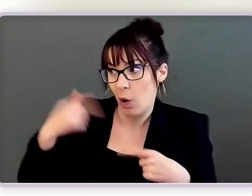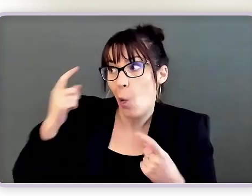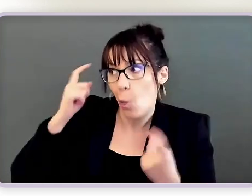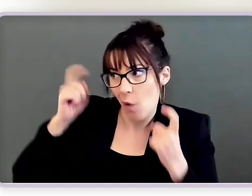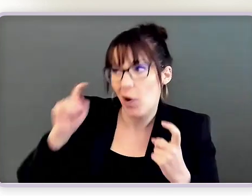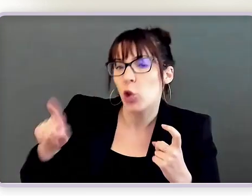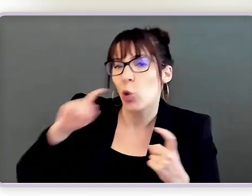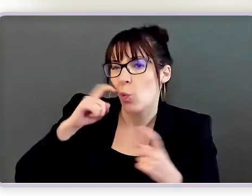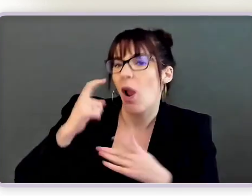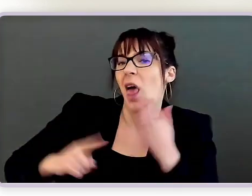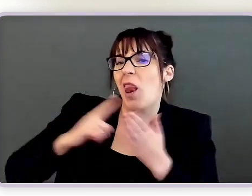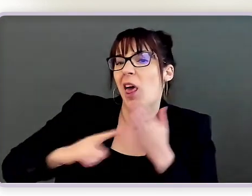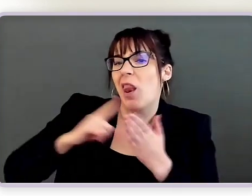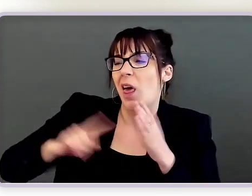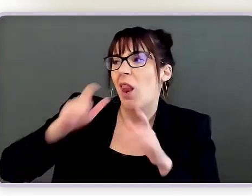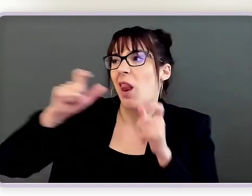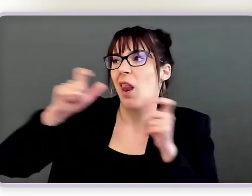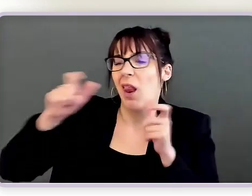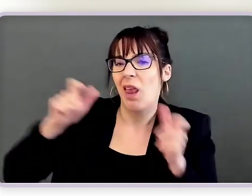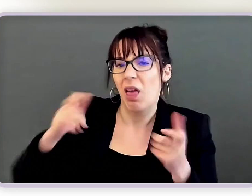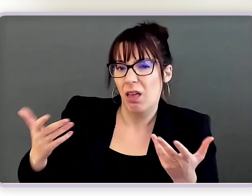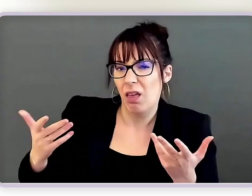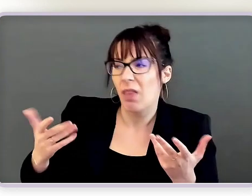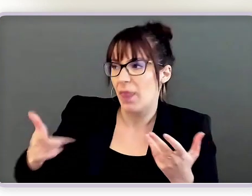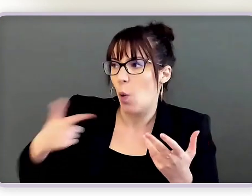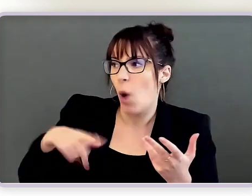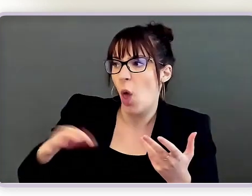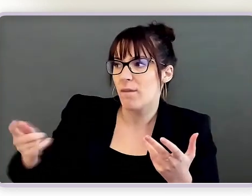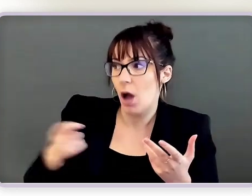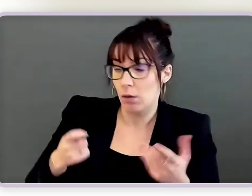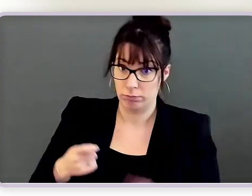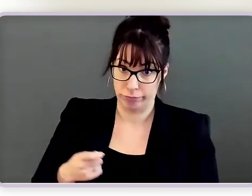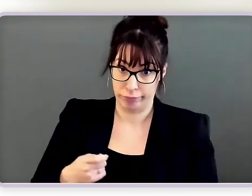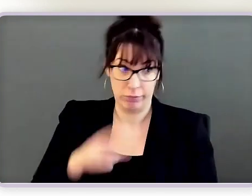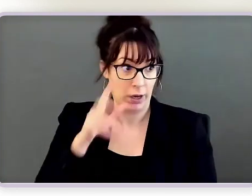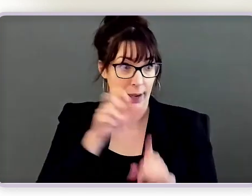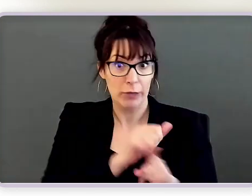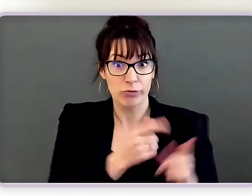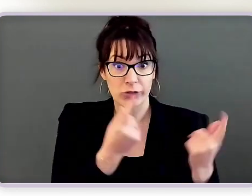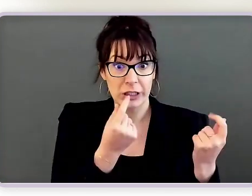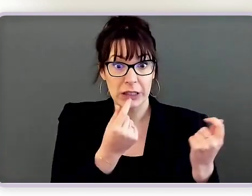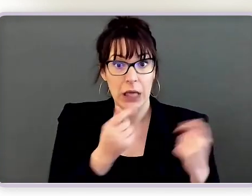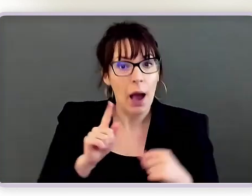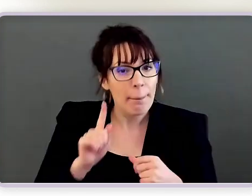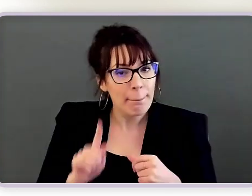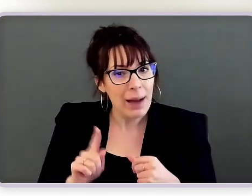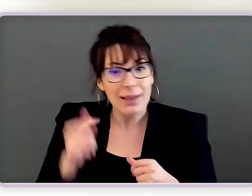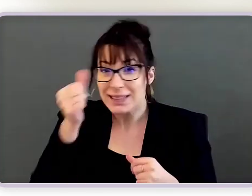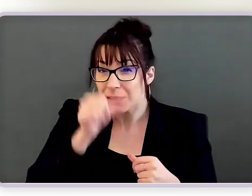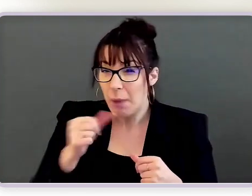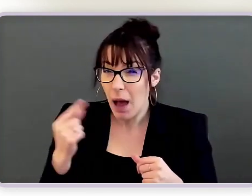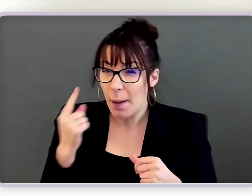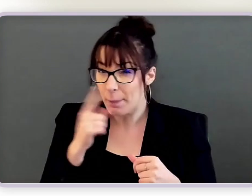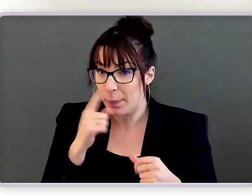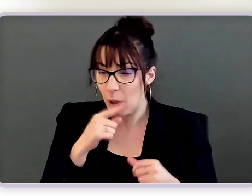up a reason. But sometimes people with disabilities can follow the trail,